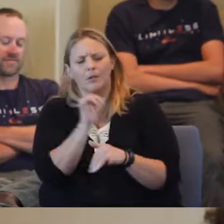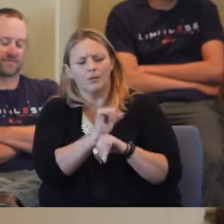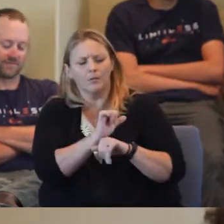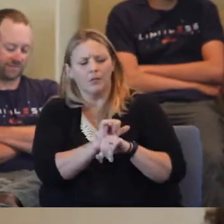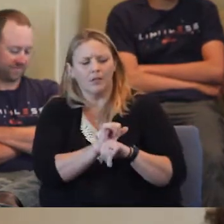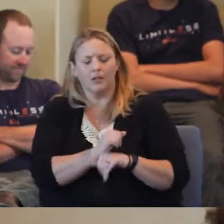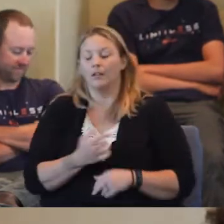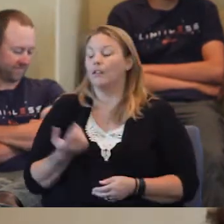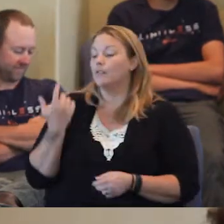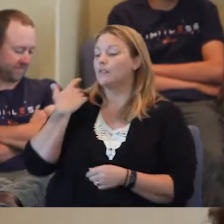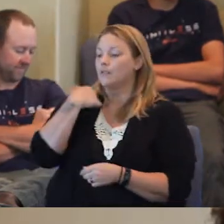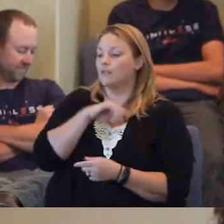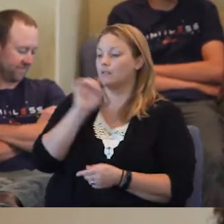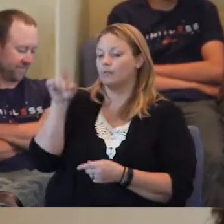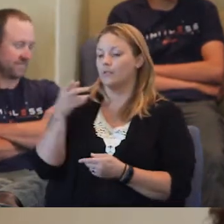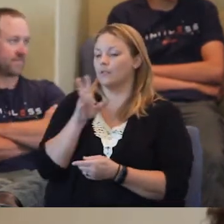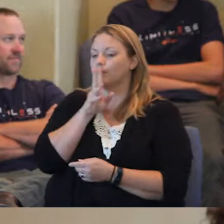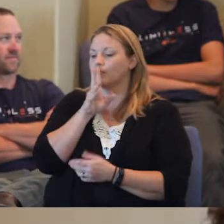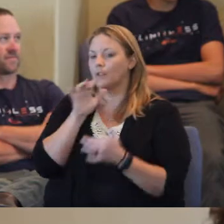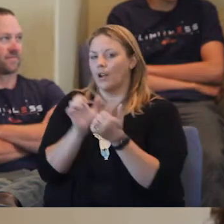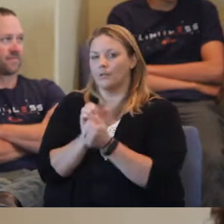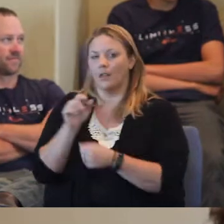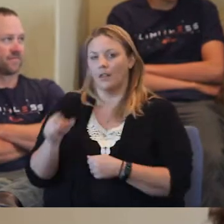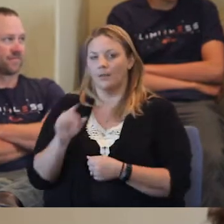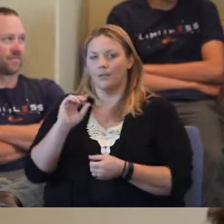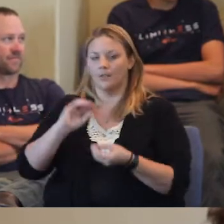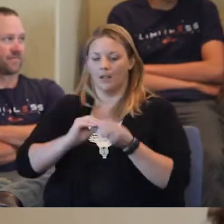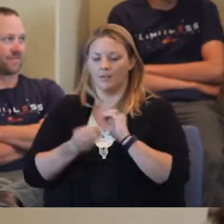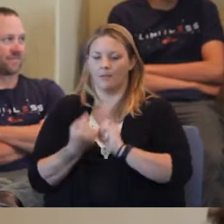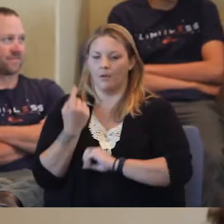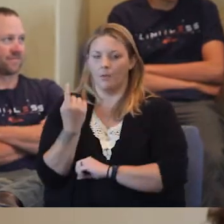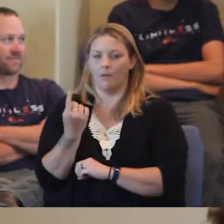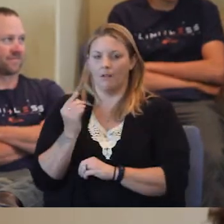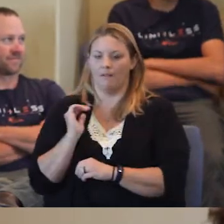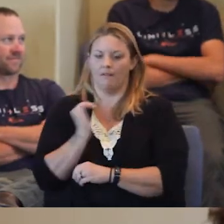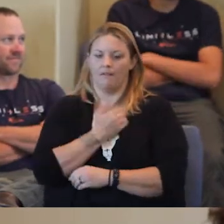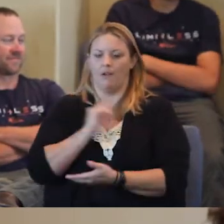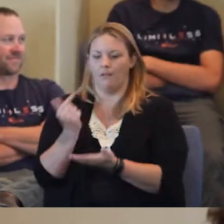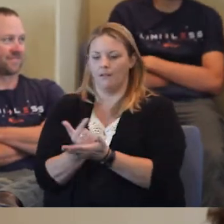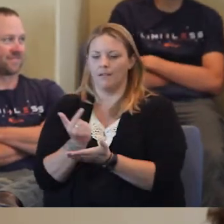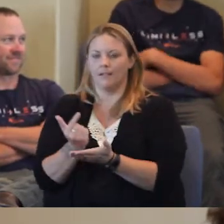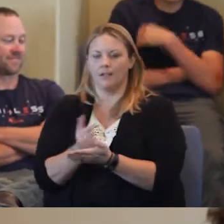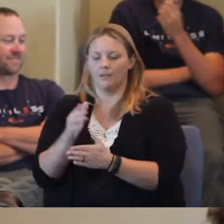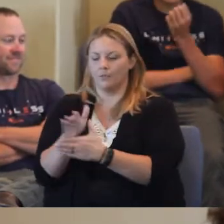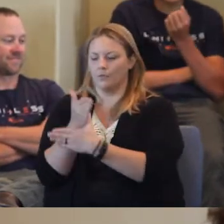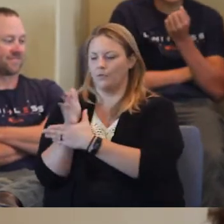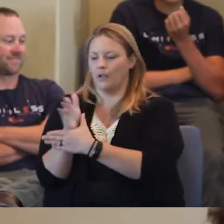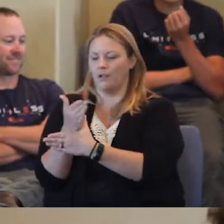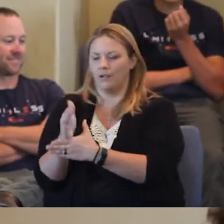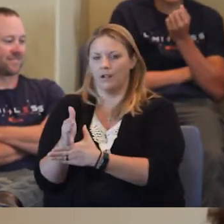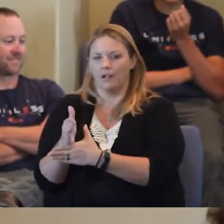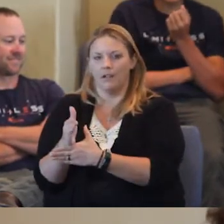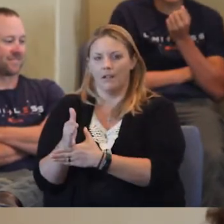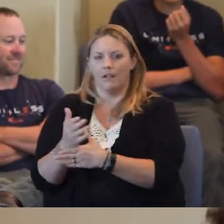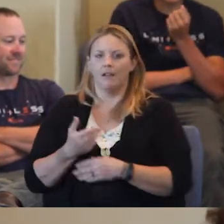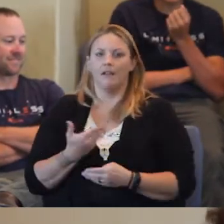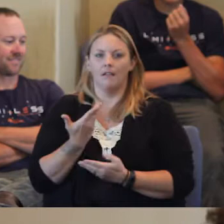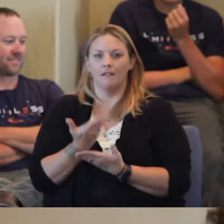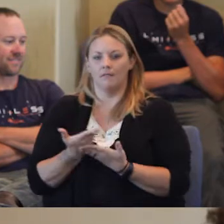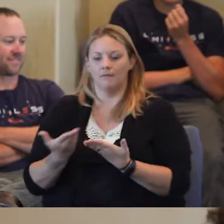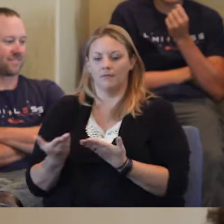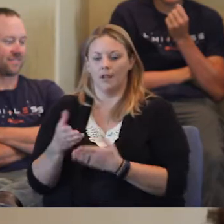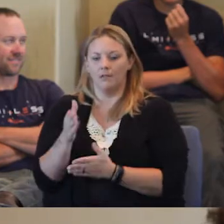and a bunch of stuff. And so we just talked to him. And so that was number one of our gospel sharing.